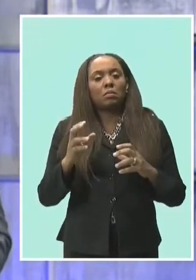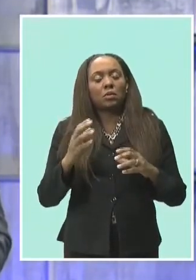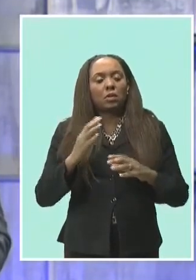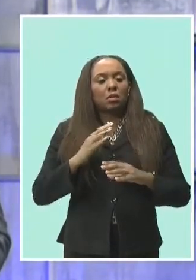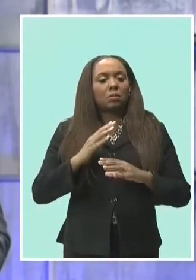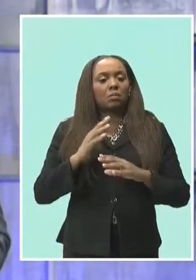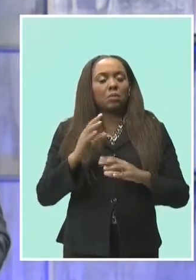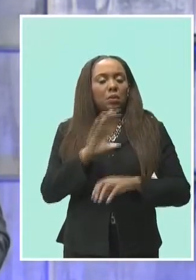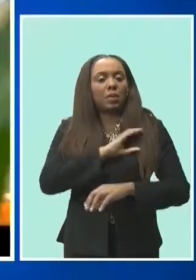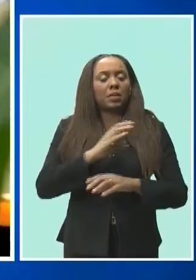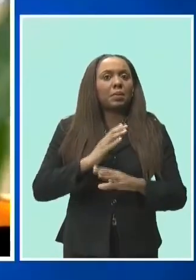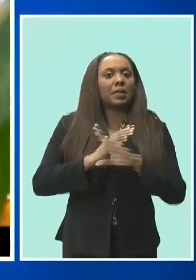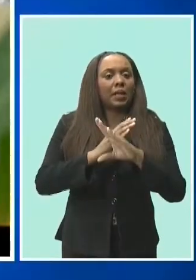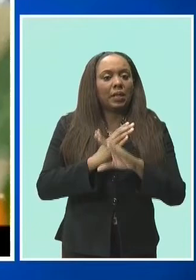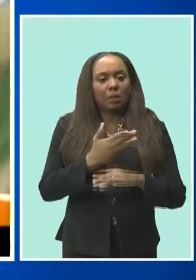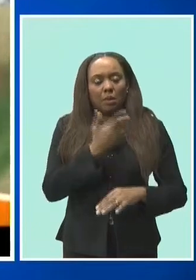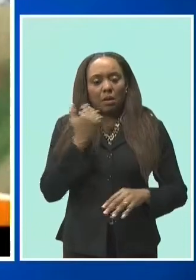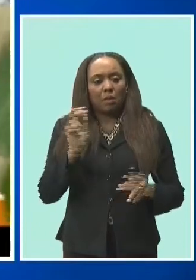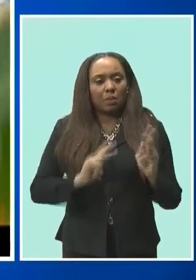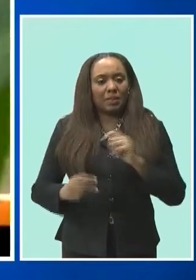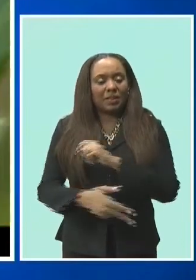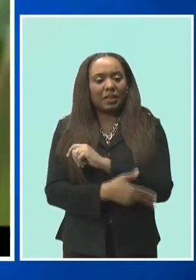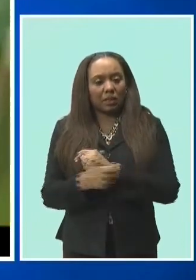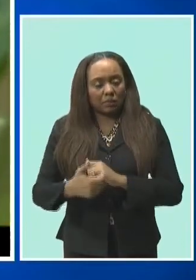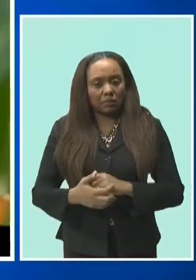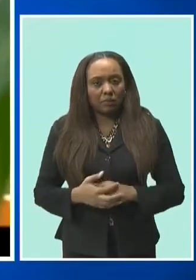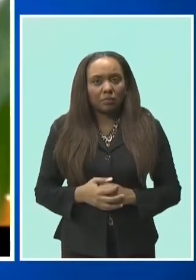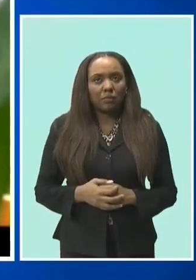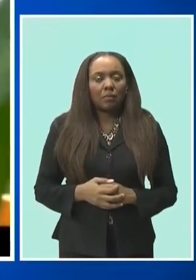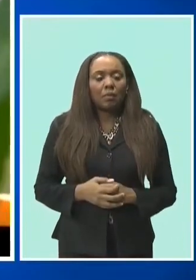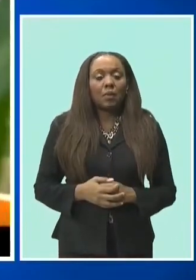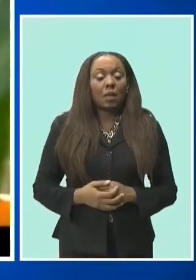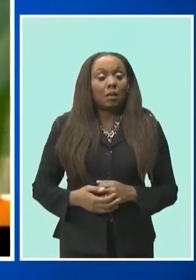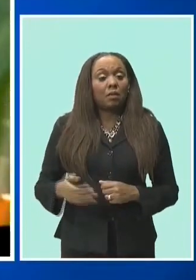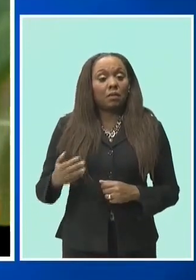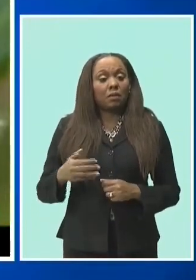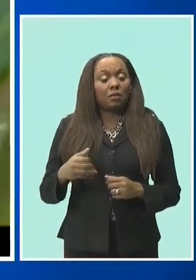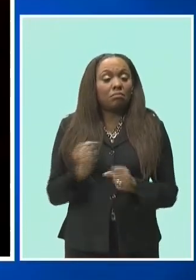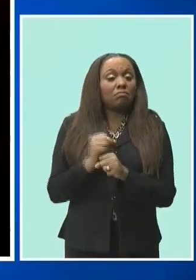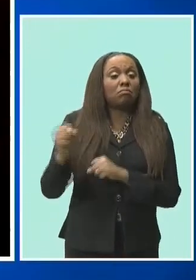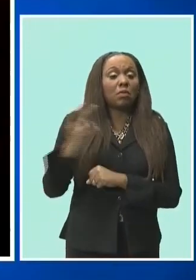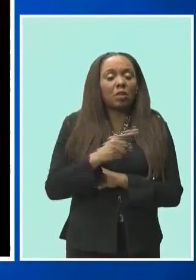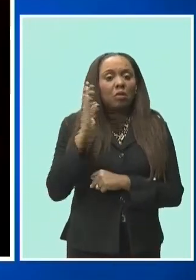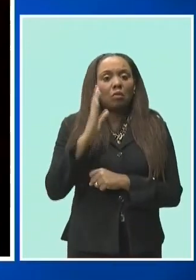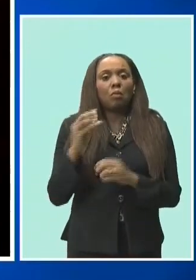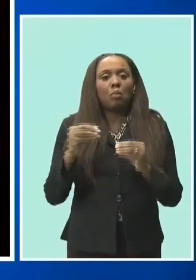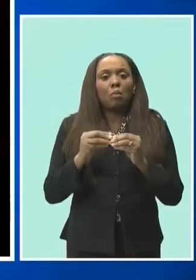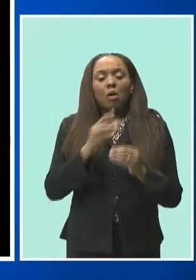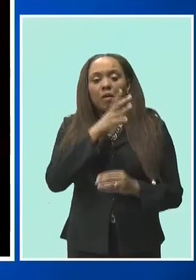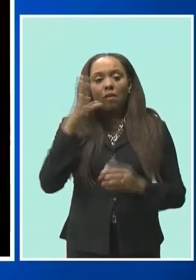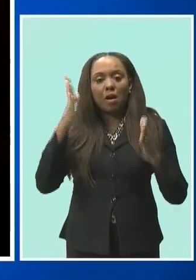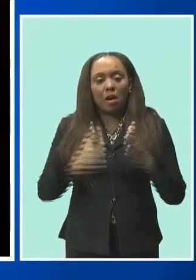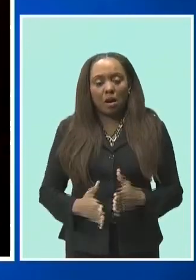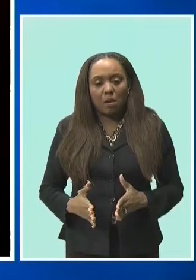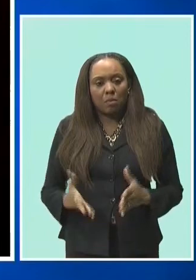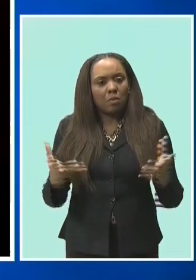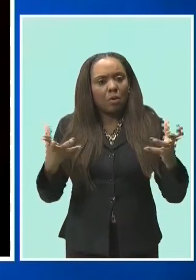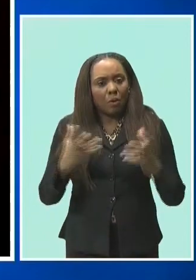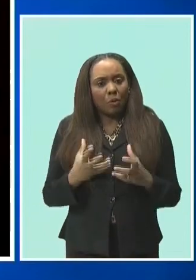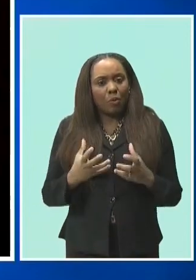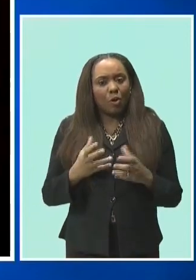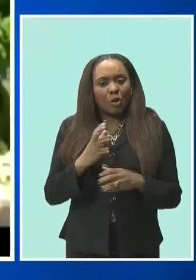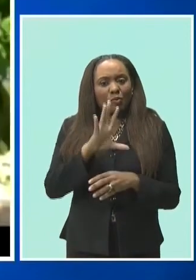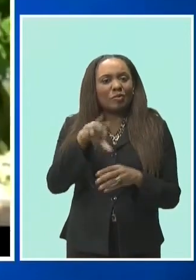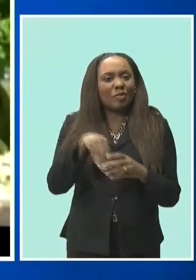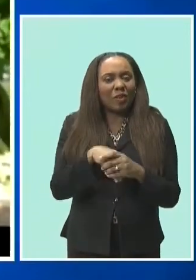report. The Minister of Agriculture expects mango exports to pick up over the next year, with more farmers looking to get in. But